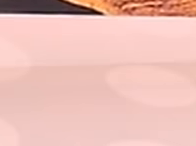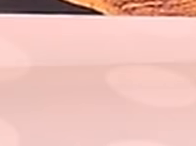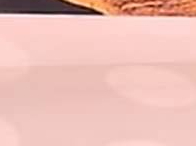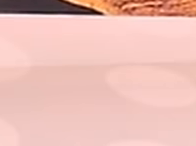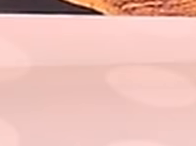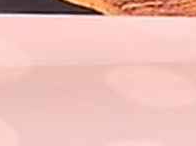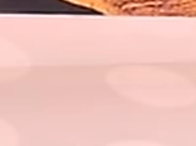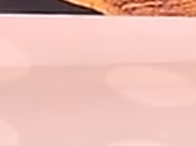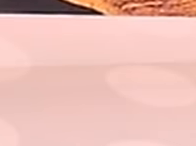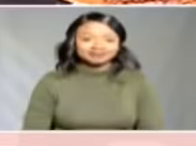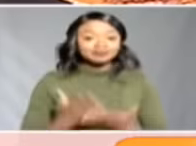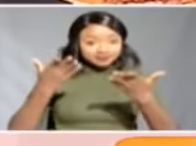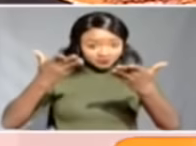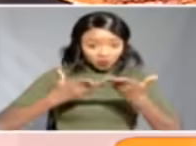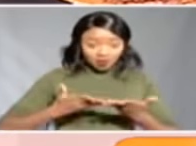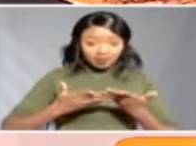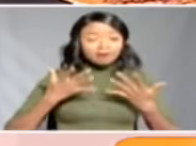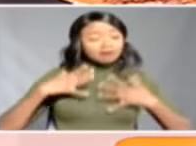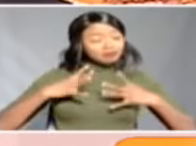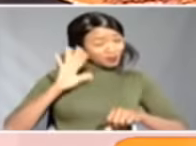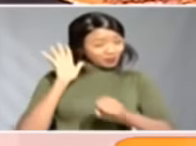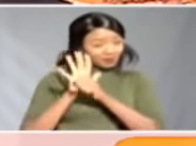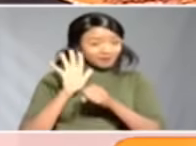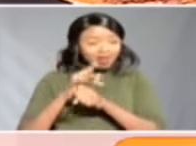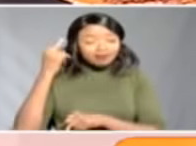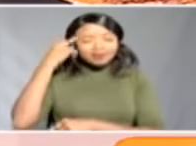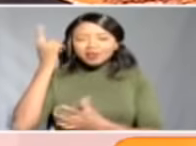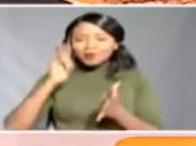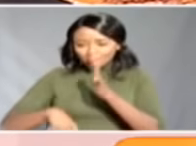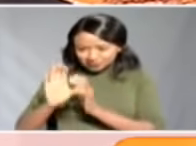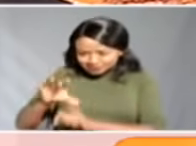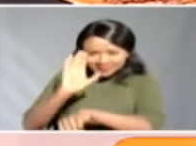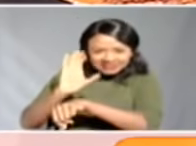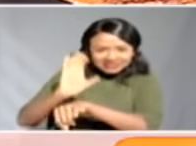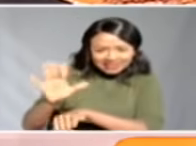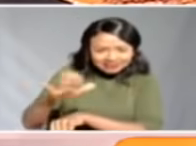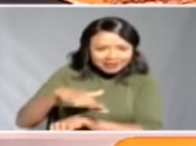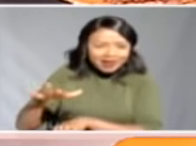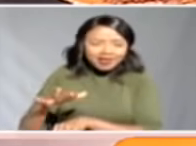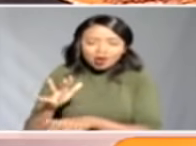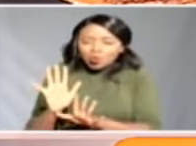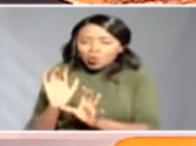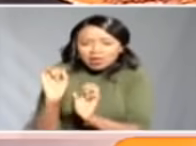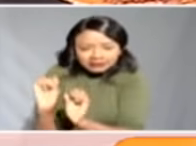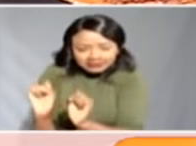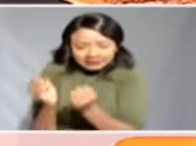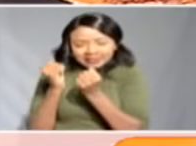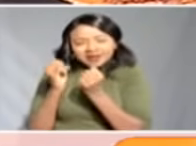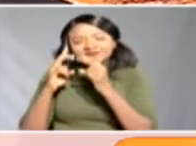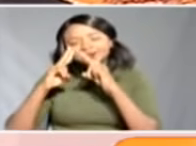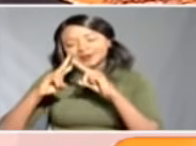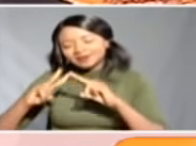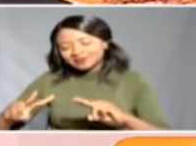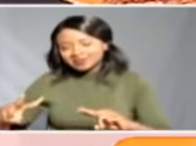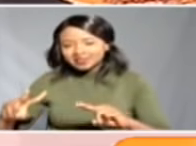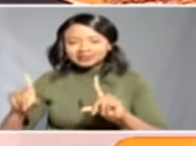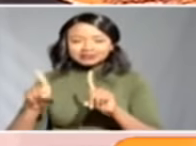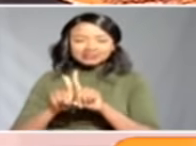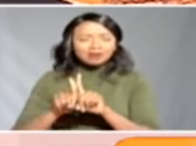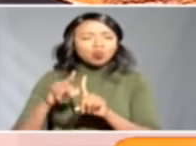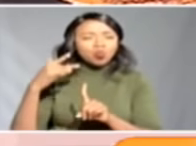back. Now, many people associate church or any place of worship with safety, peace, and higher